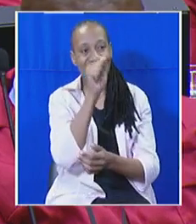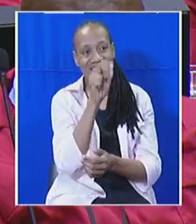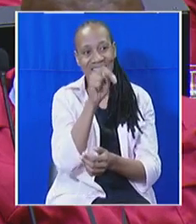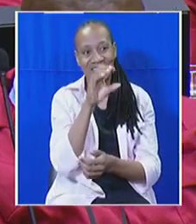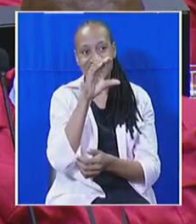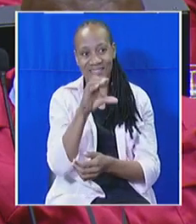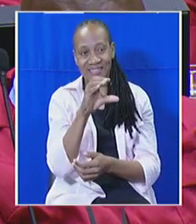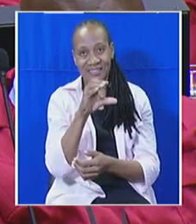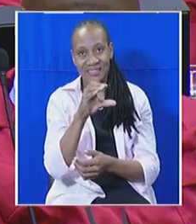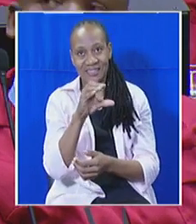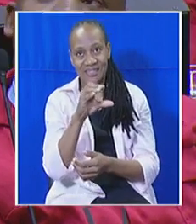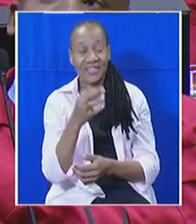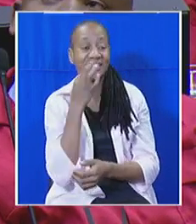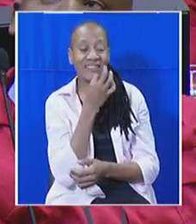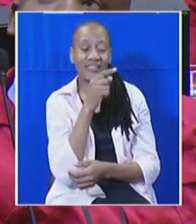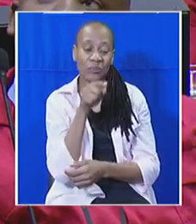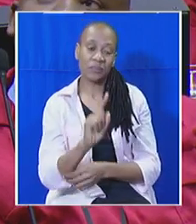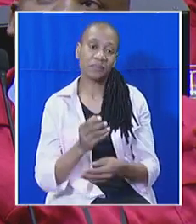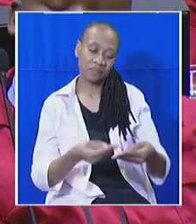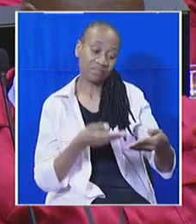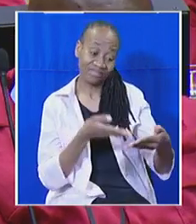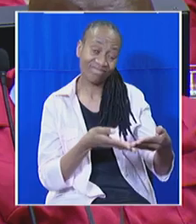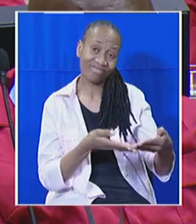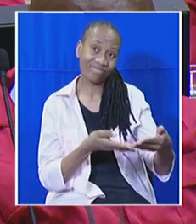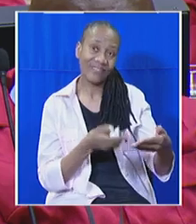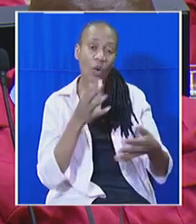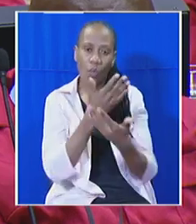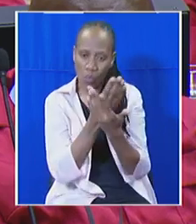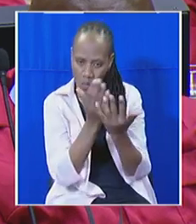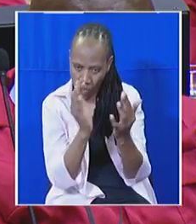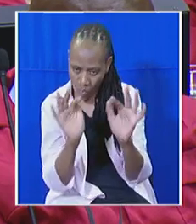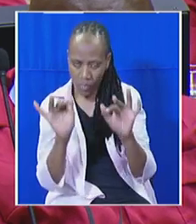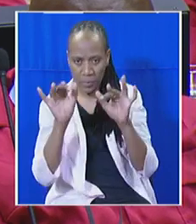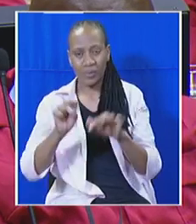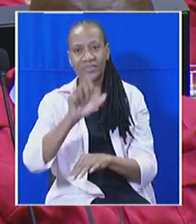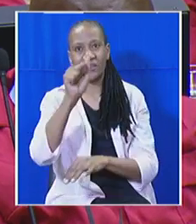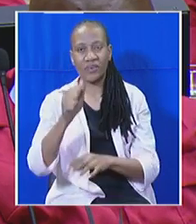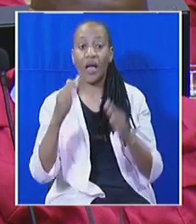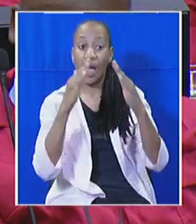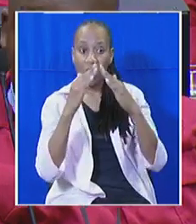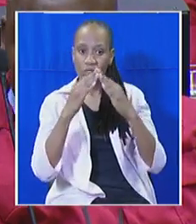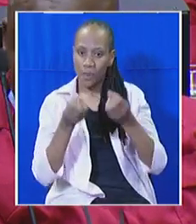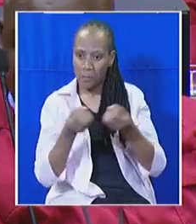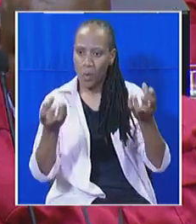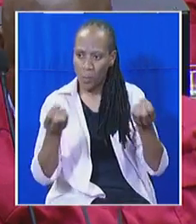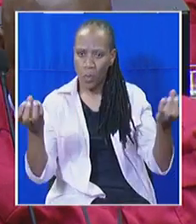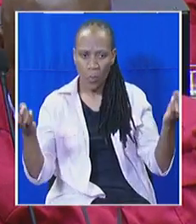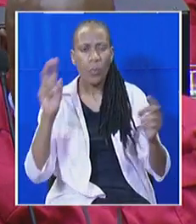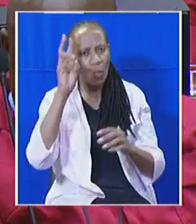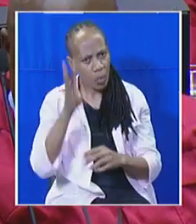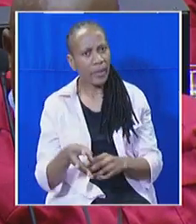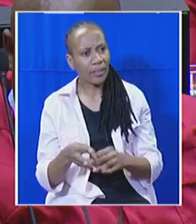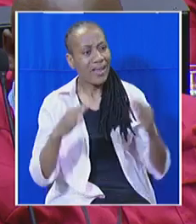Freedom Charter la re baagi botlhe ba Afrika Borwa ba tla bona matlo a e leng gore